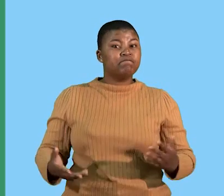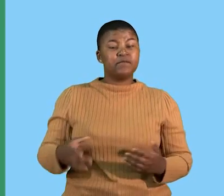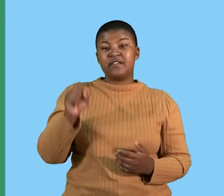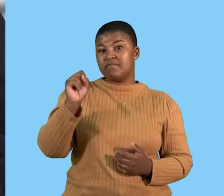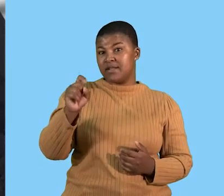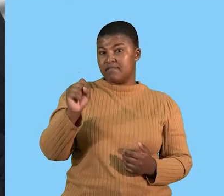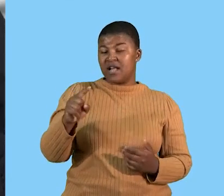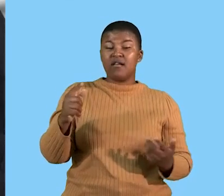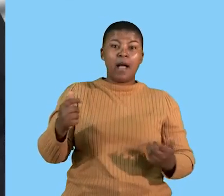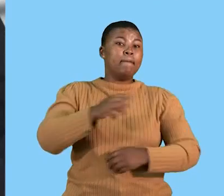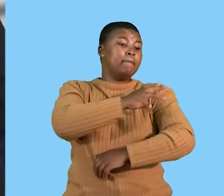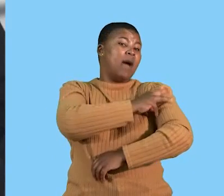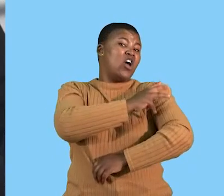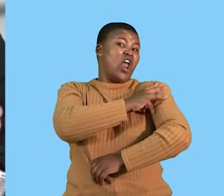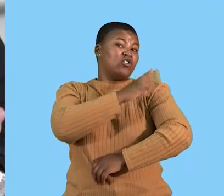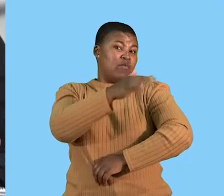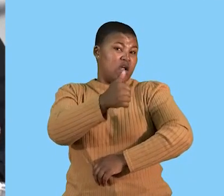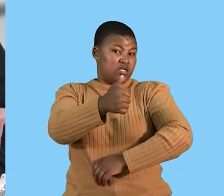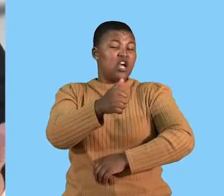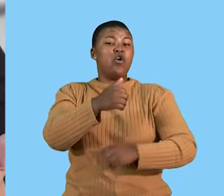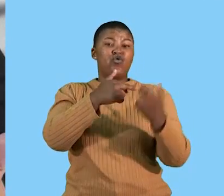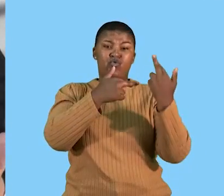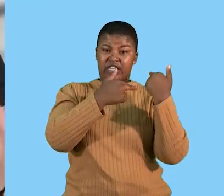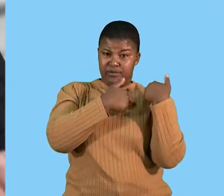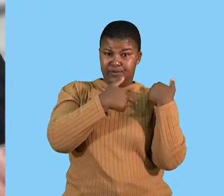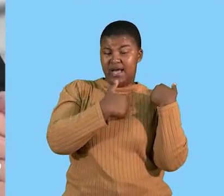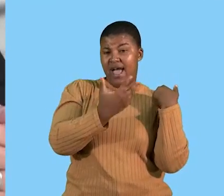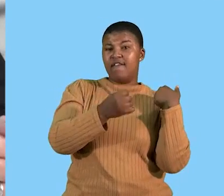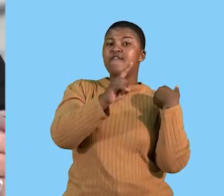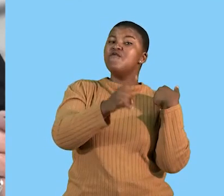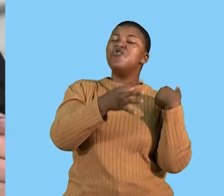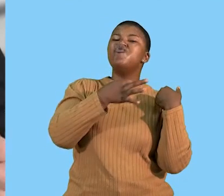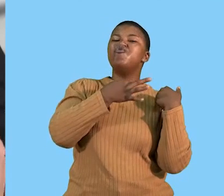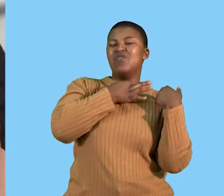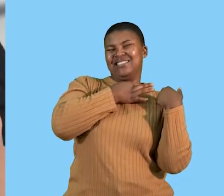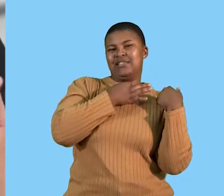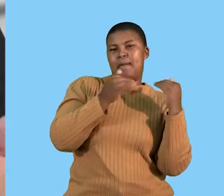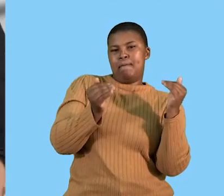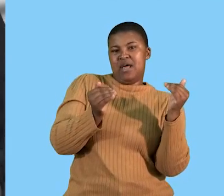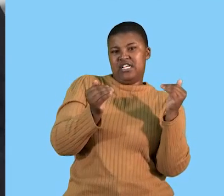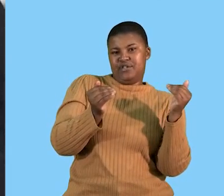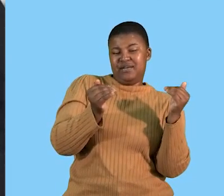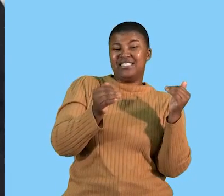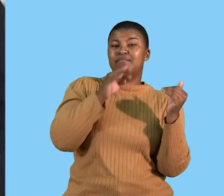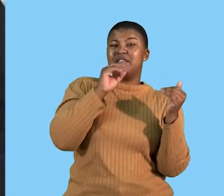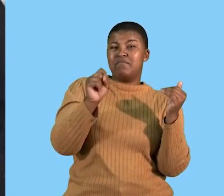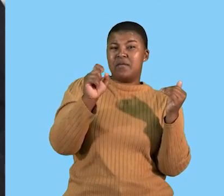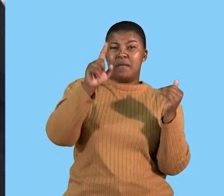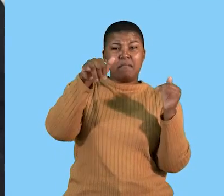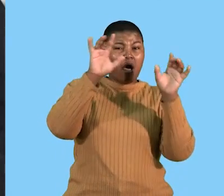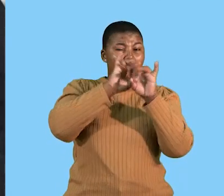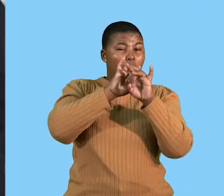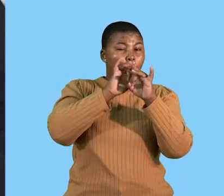tasks, management is also responsible for risk management, where they should be aware